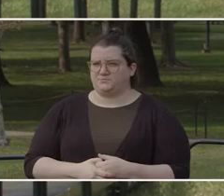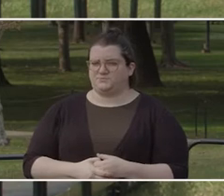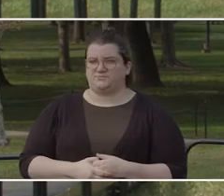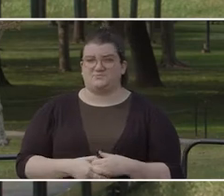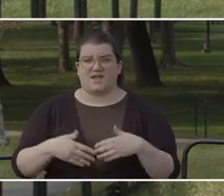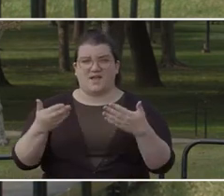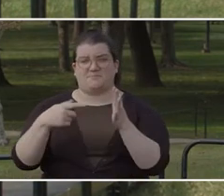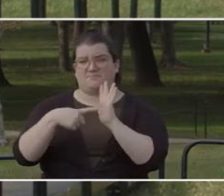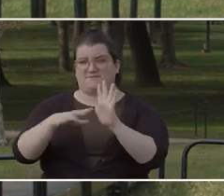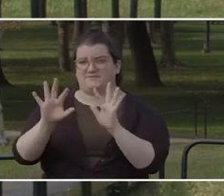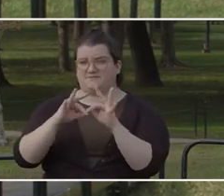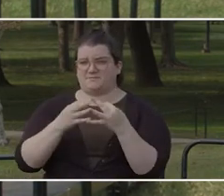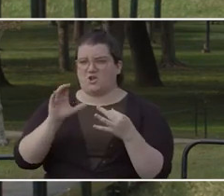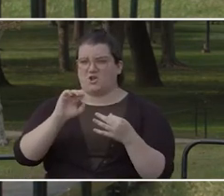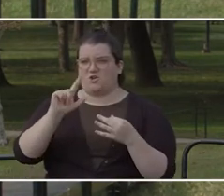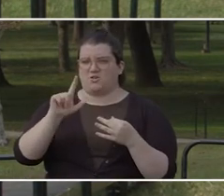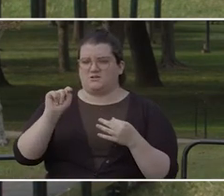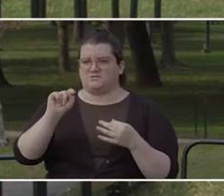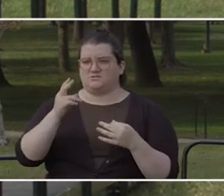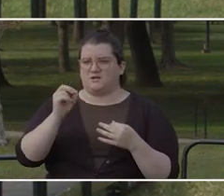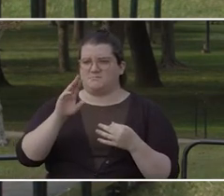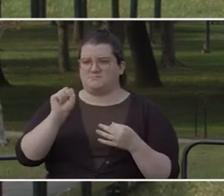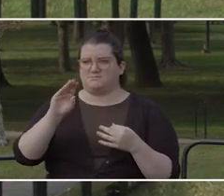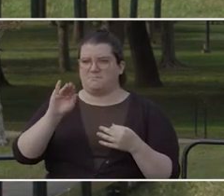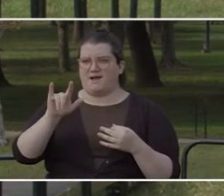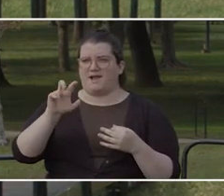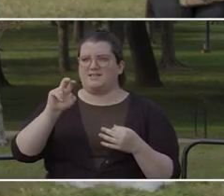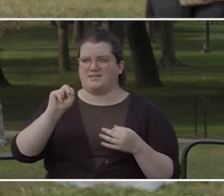On behalf of his family, Carl Thomas Beilman, Army.